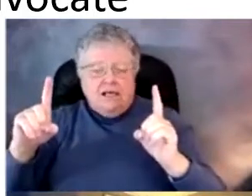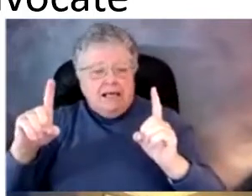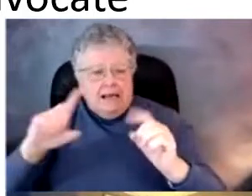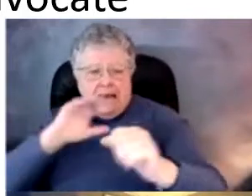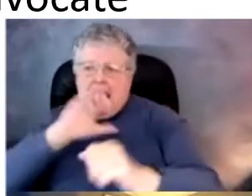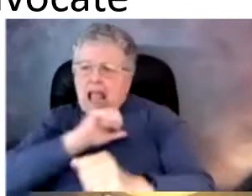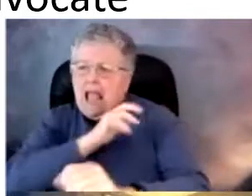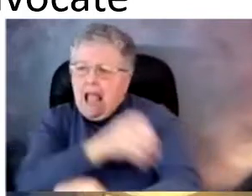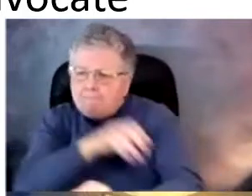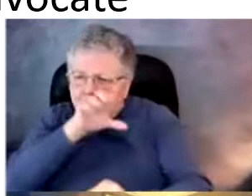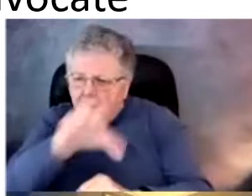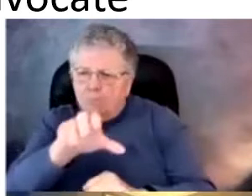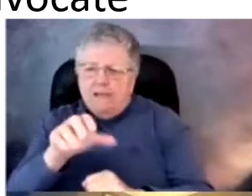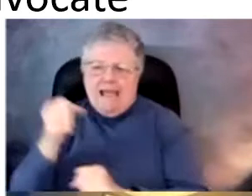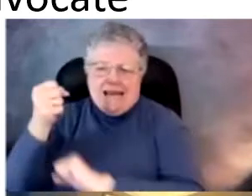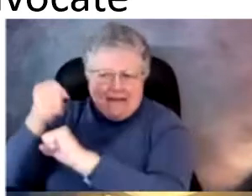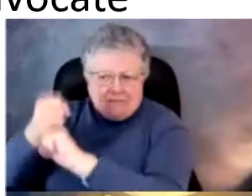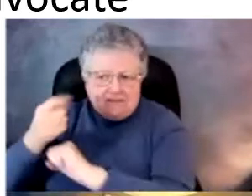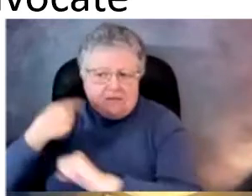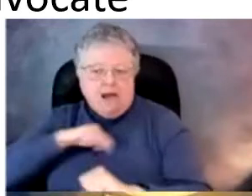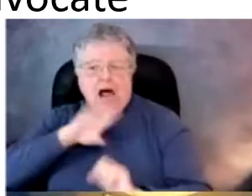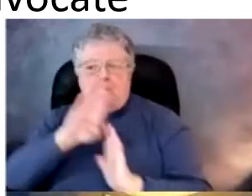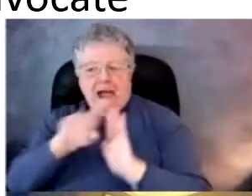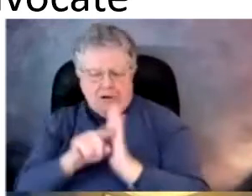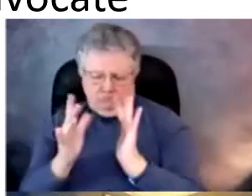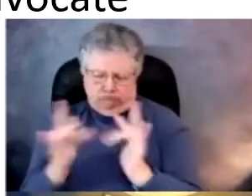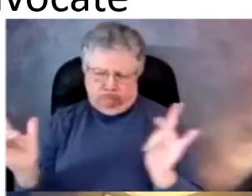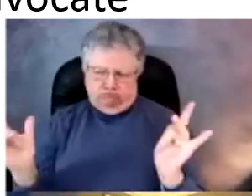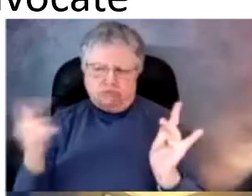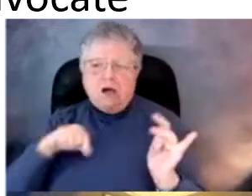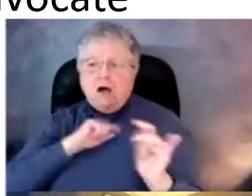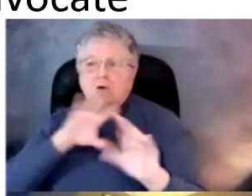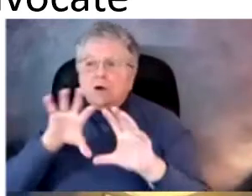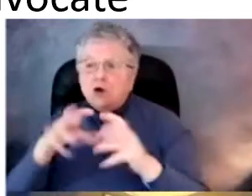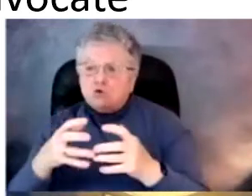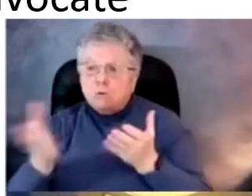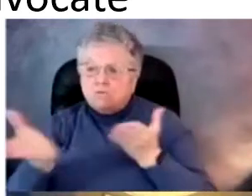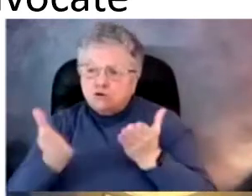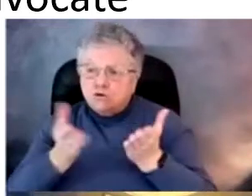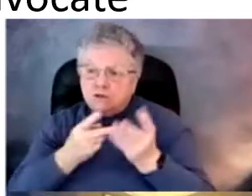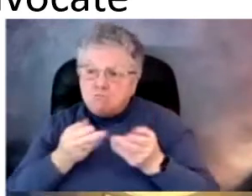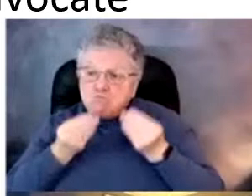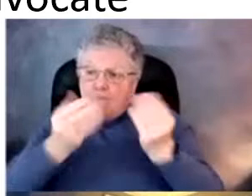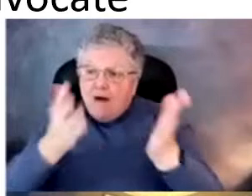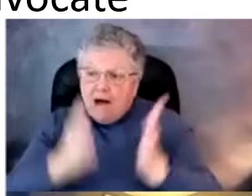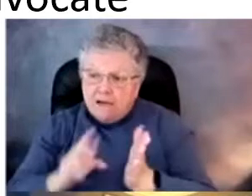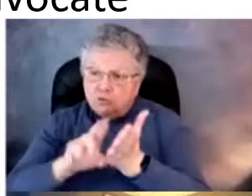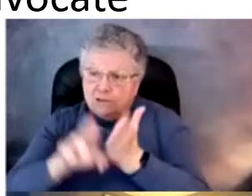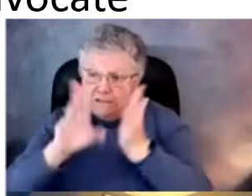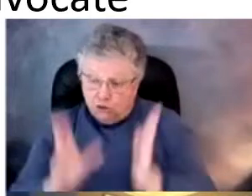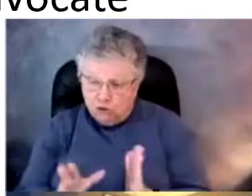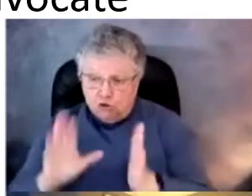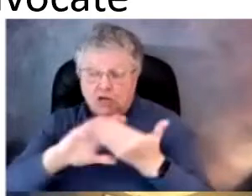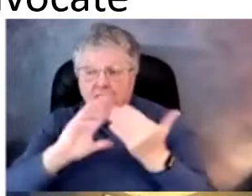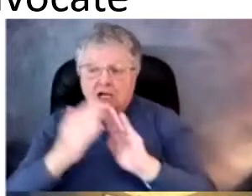and backgrounds. So we're a group of advocates and activists, service providers, researchers, community members, both